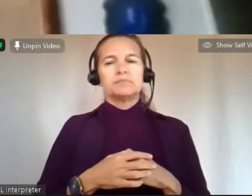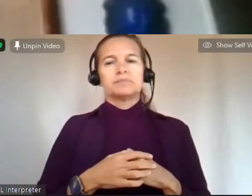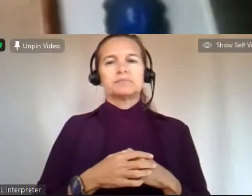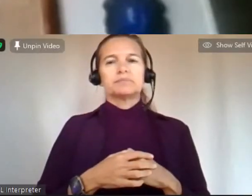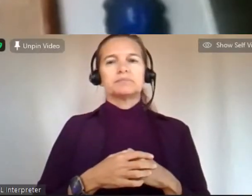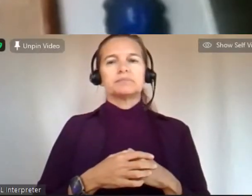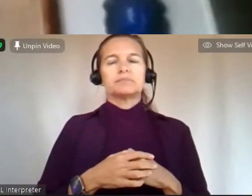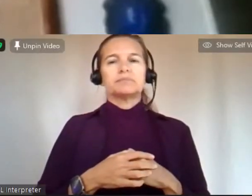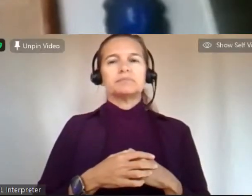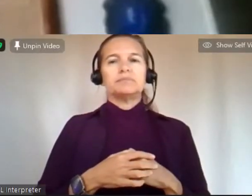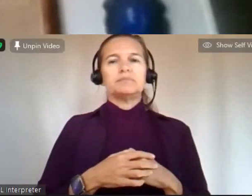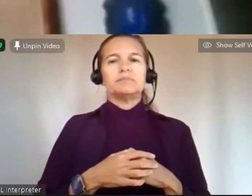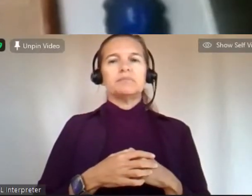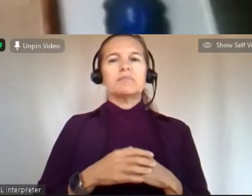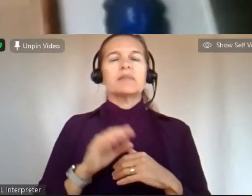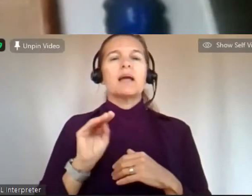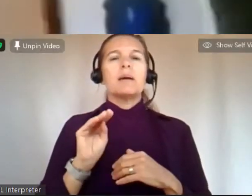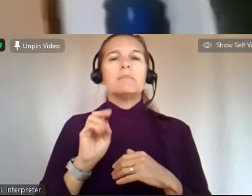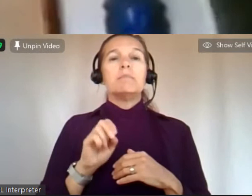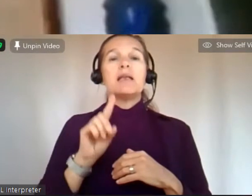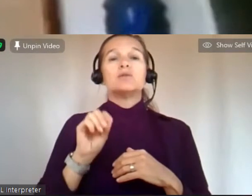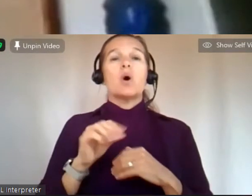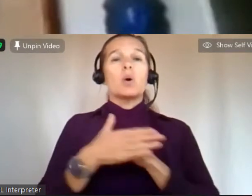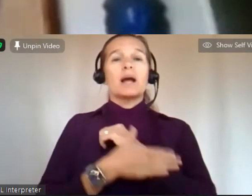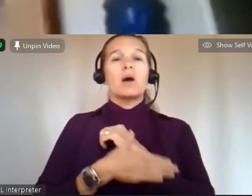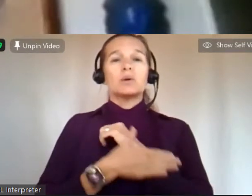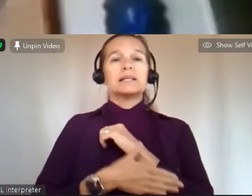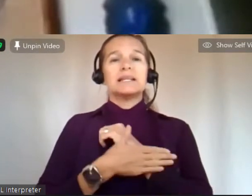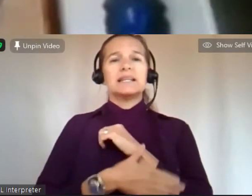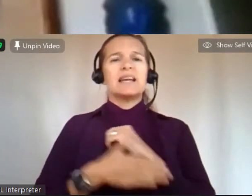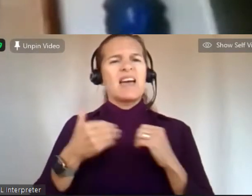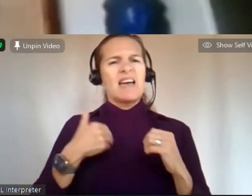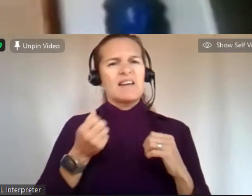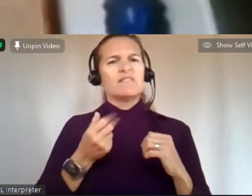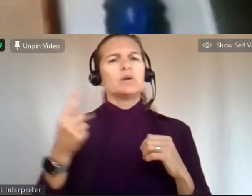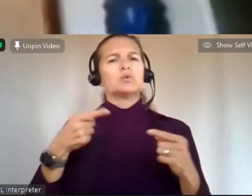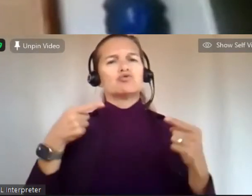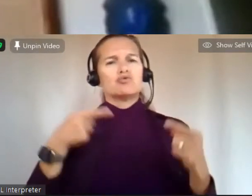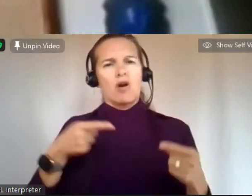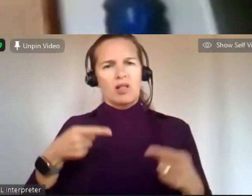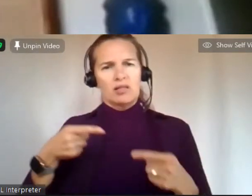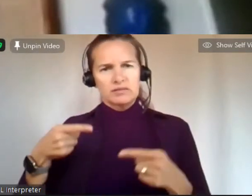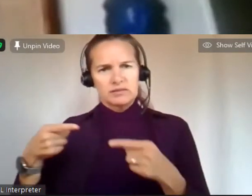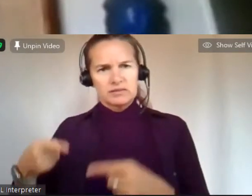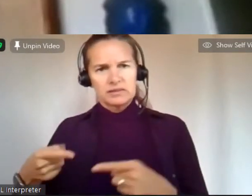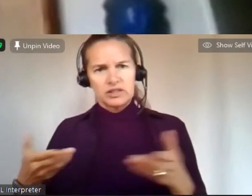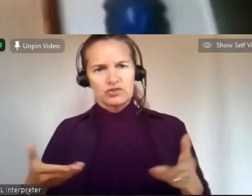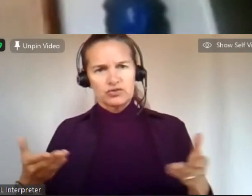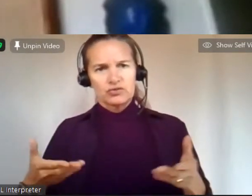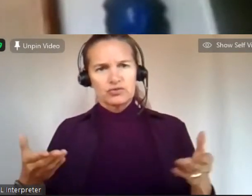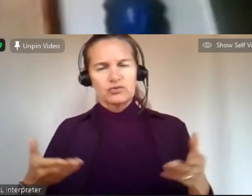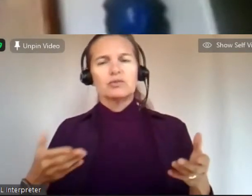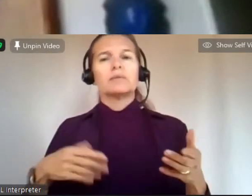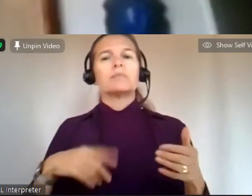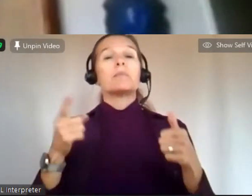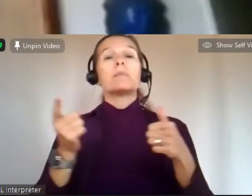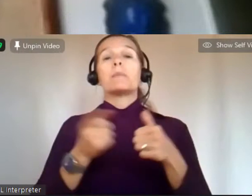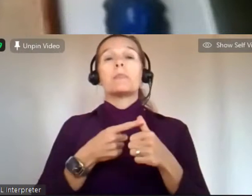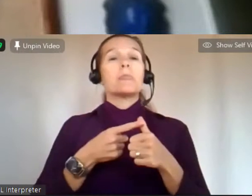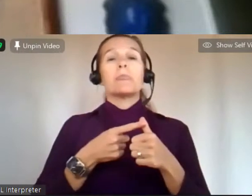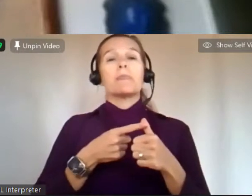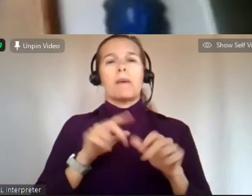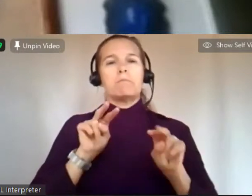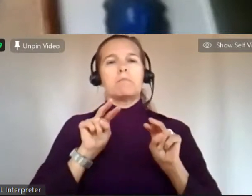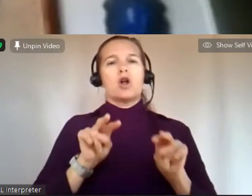that Mendocino County government has been struggling with, as the public is aware, has to do with the monitoring